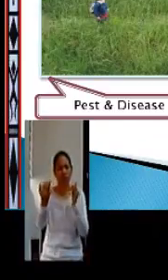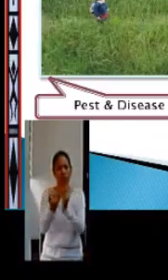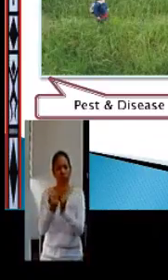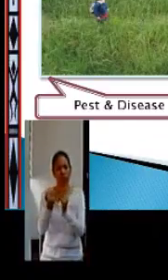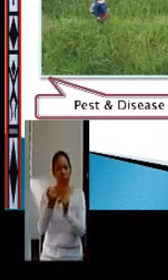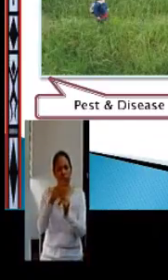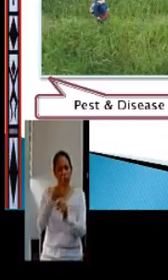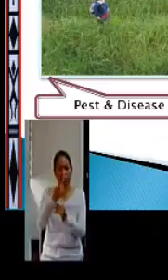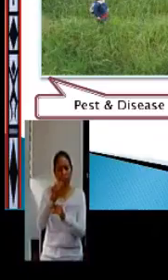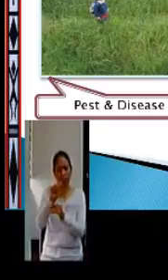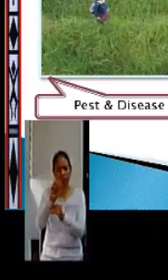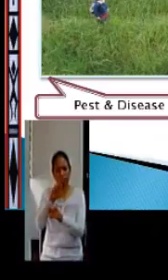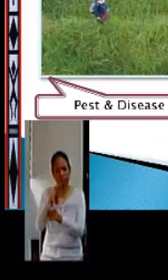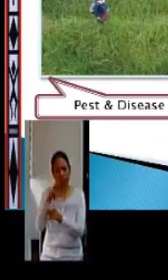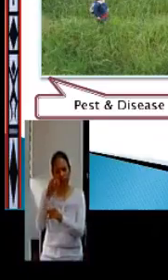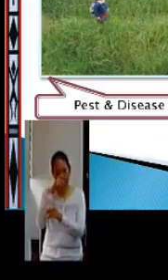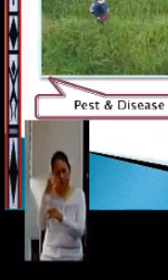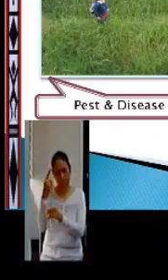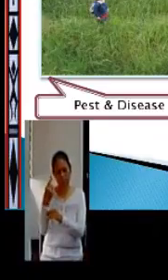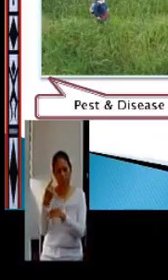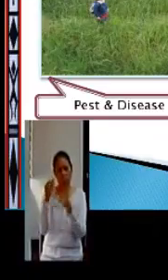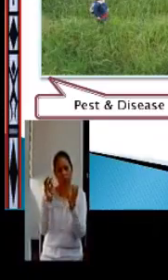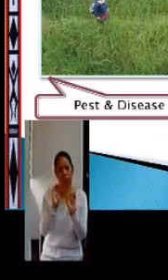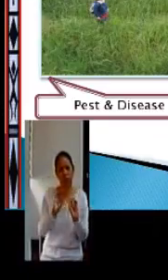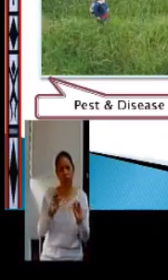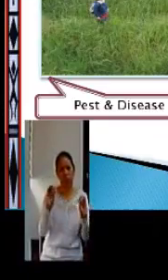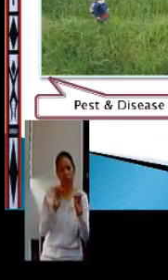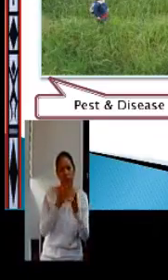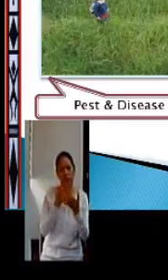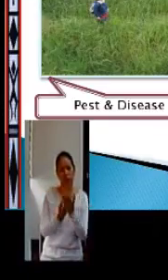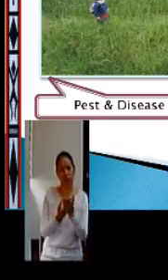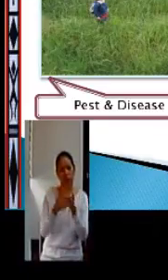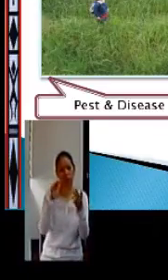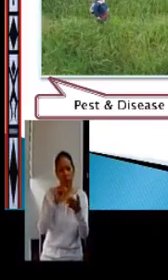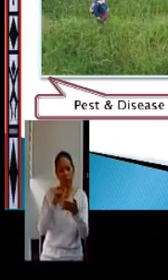because there are no good study or no